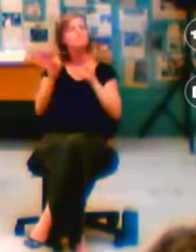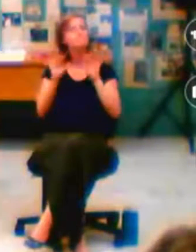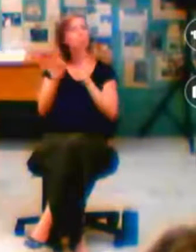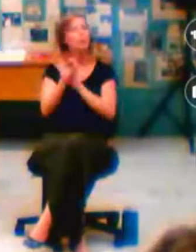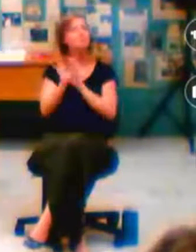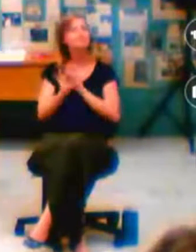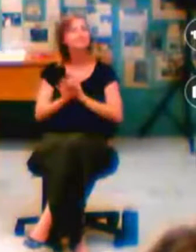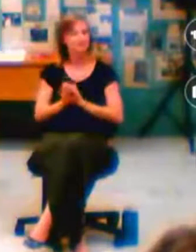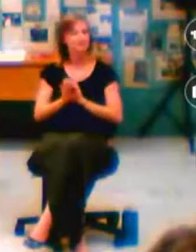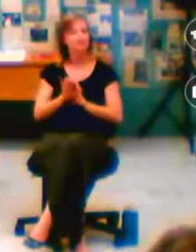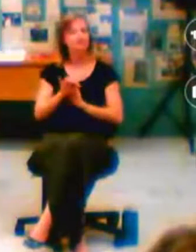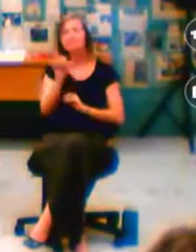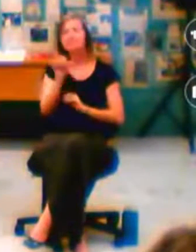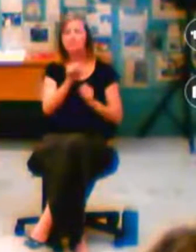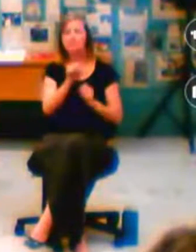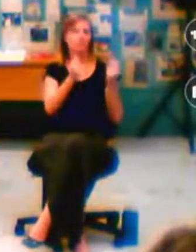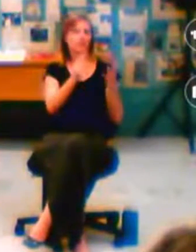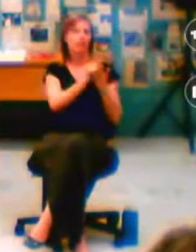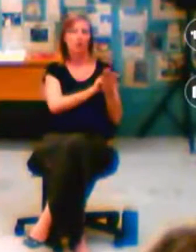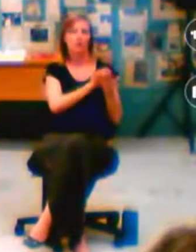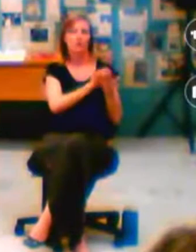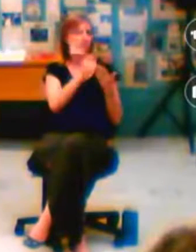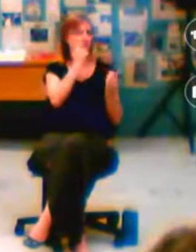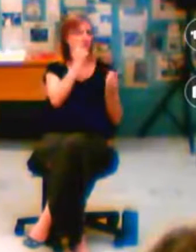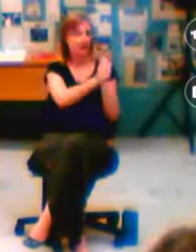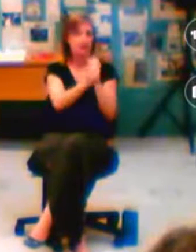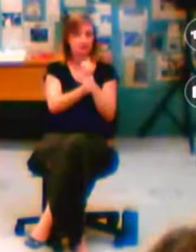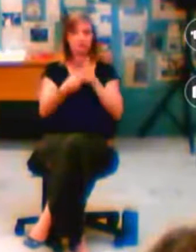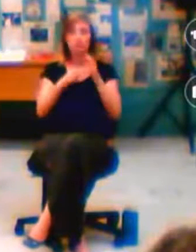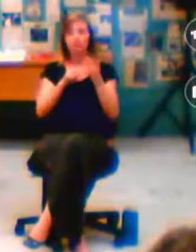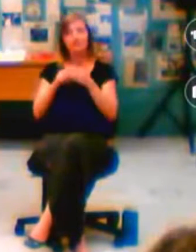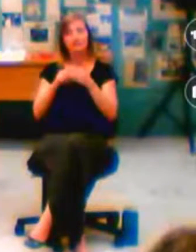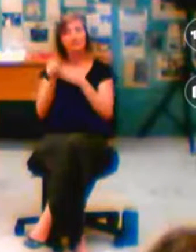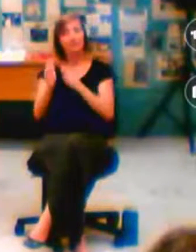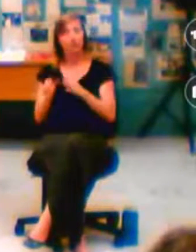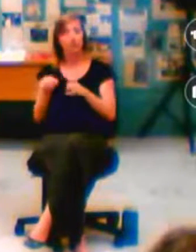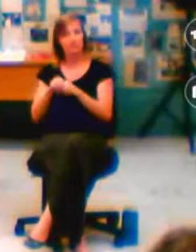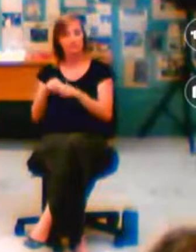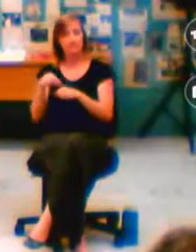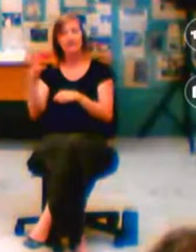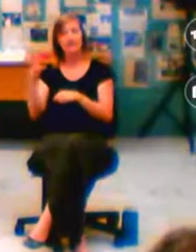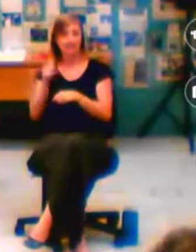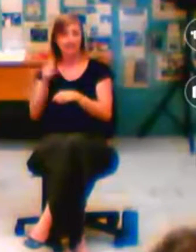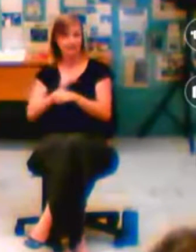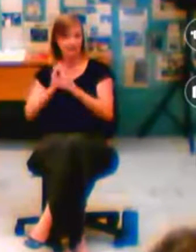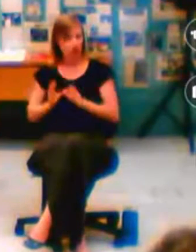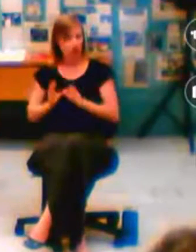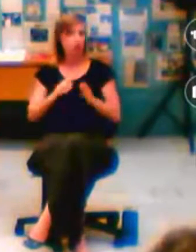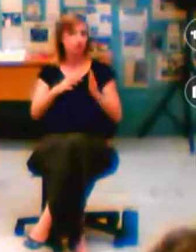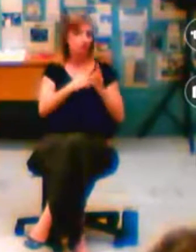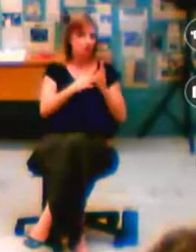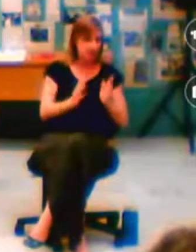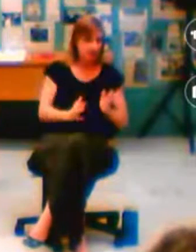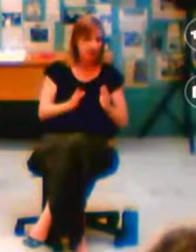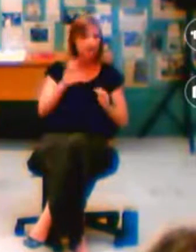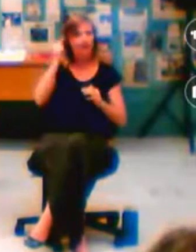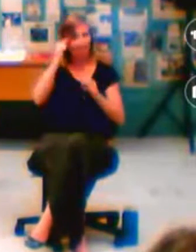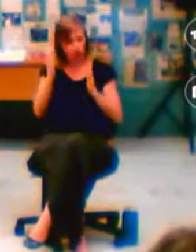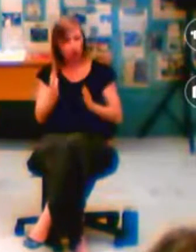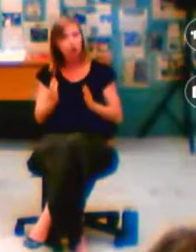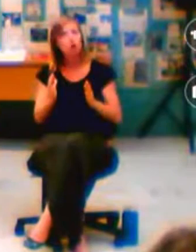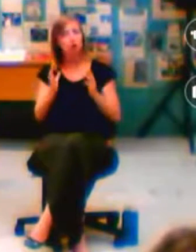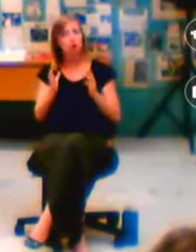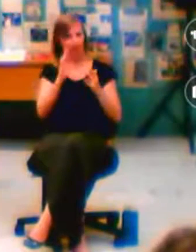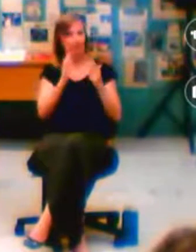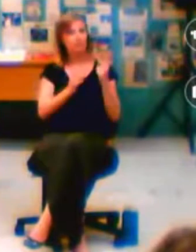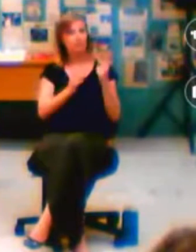different boards of directors. The first is the interim board. This board is appointed in the manner that many